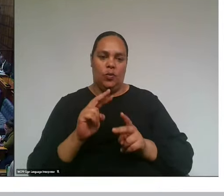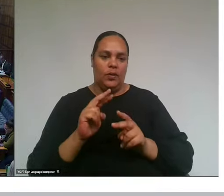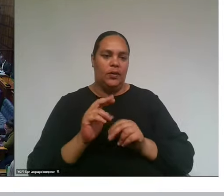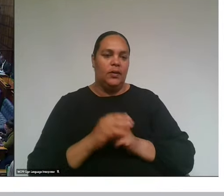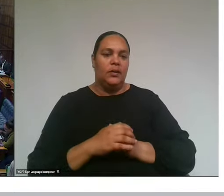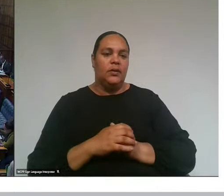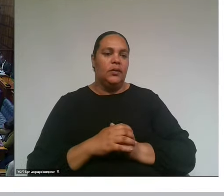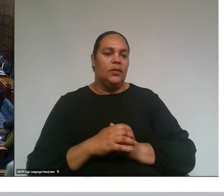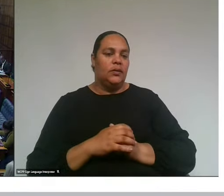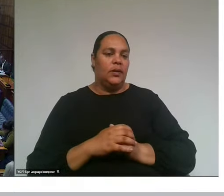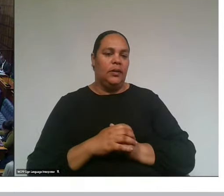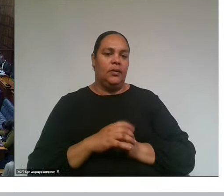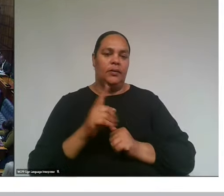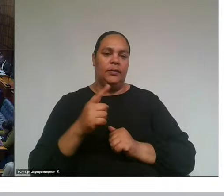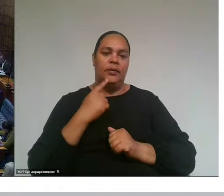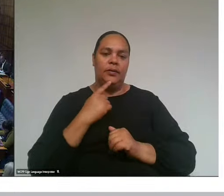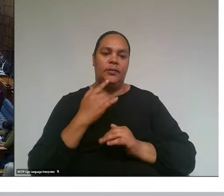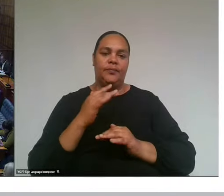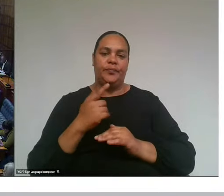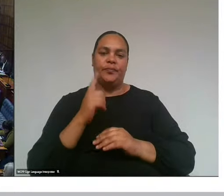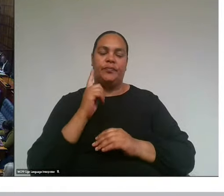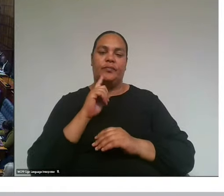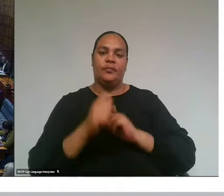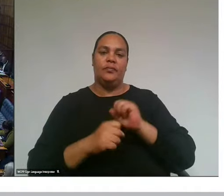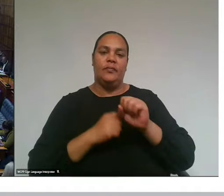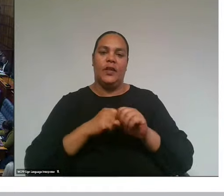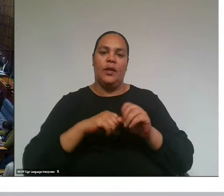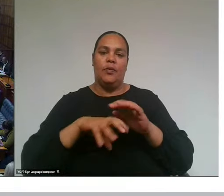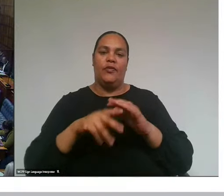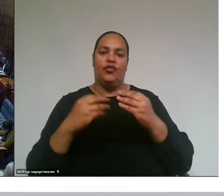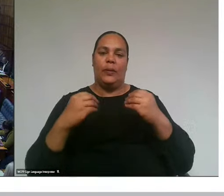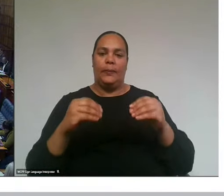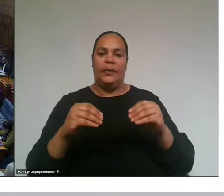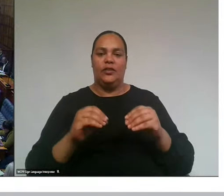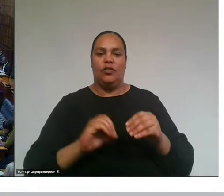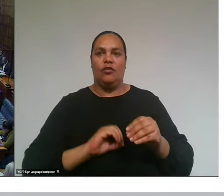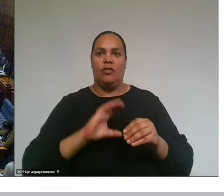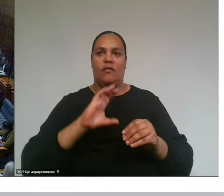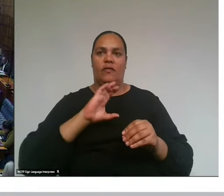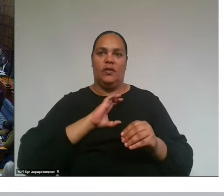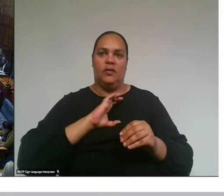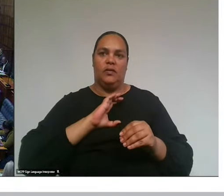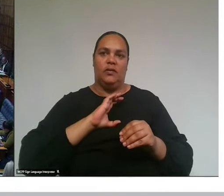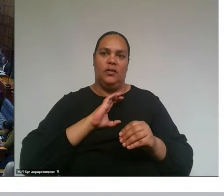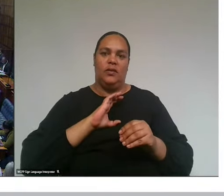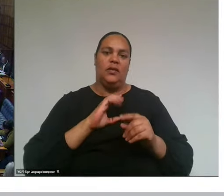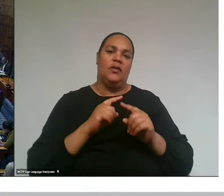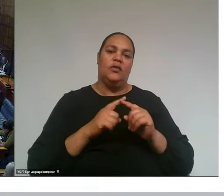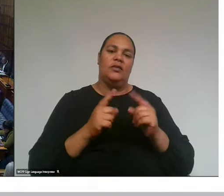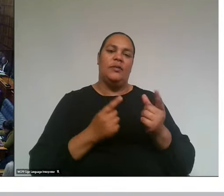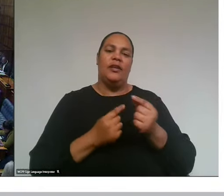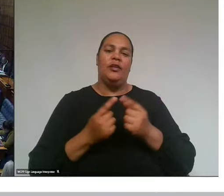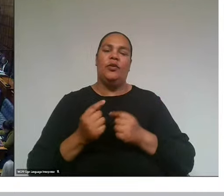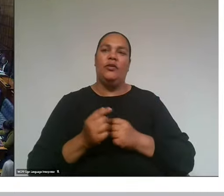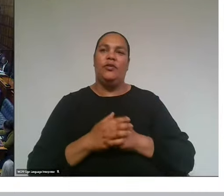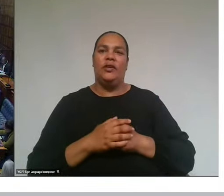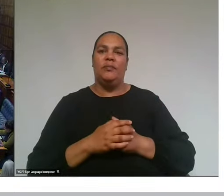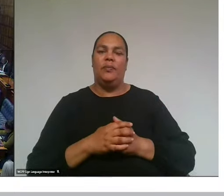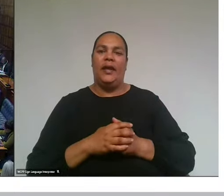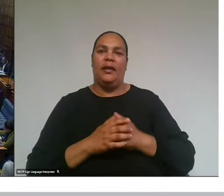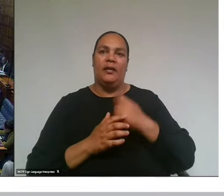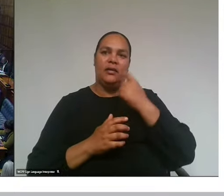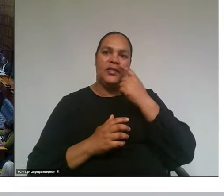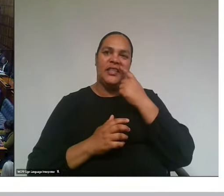Outlook you say however year on year provincial business confidence uh index has experienced a